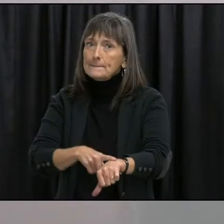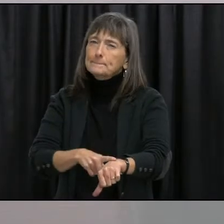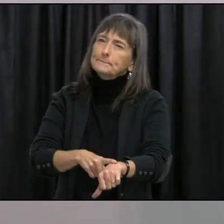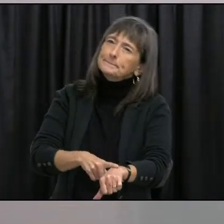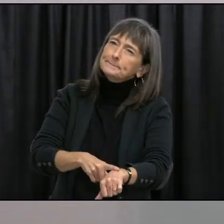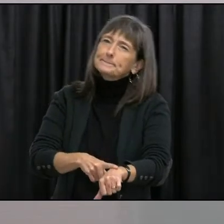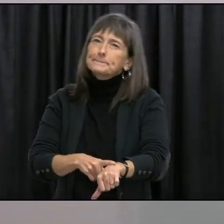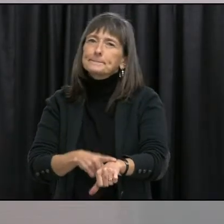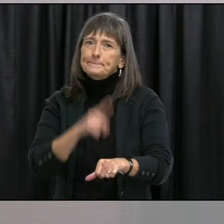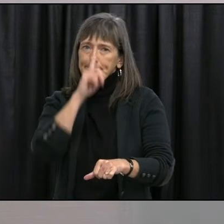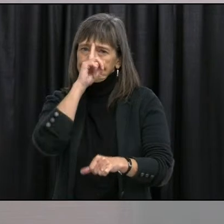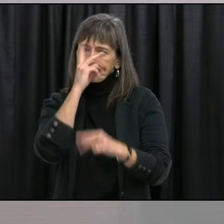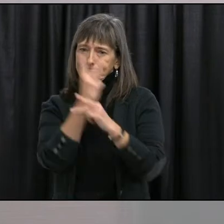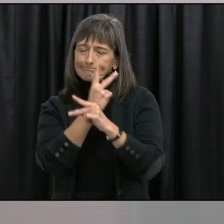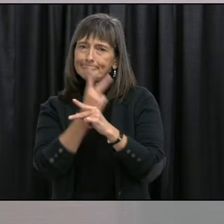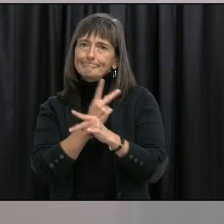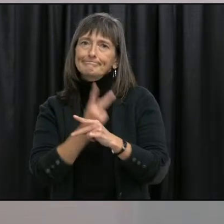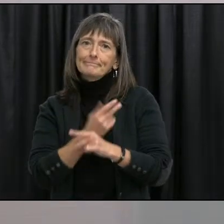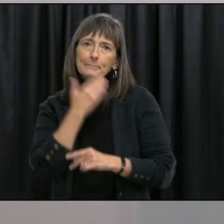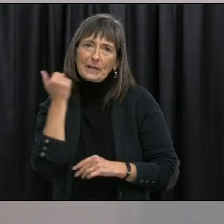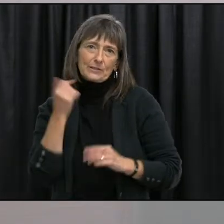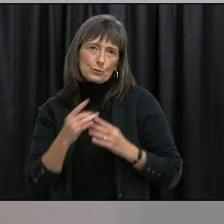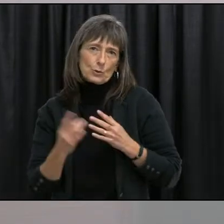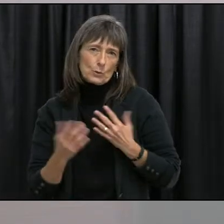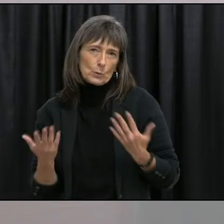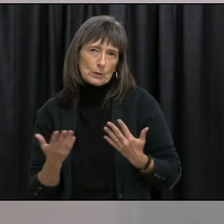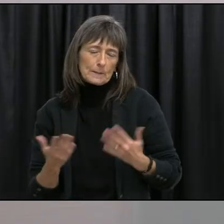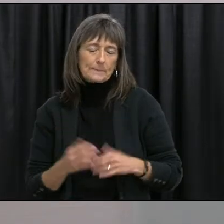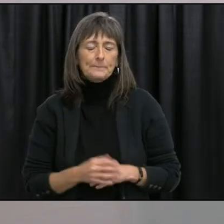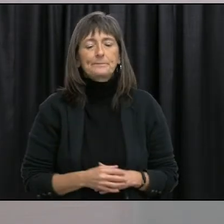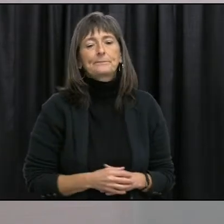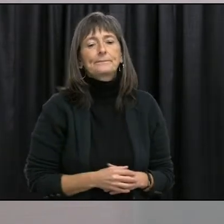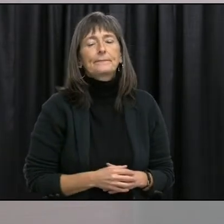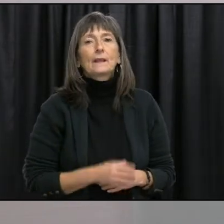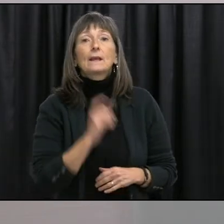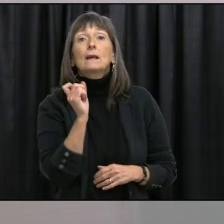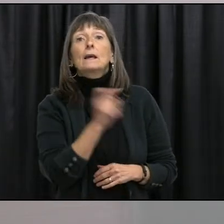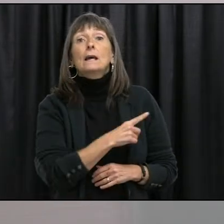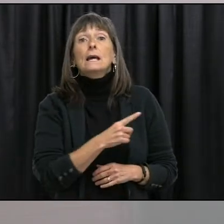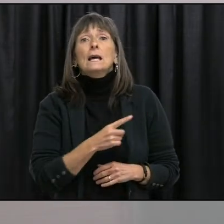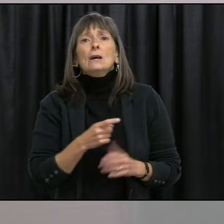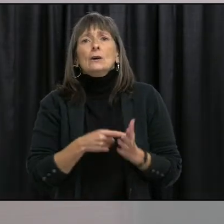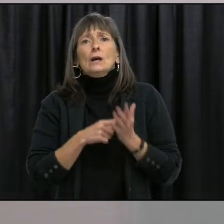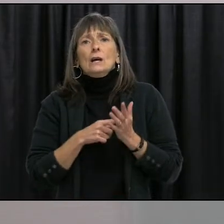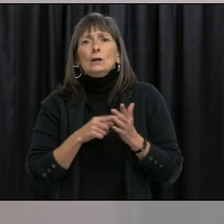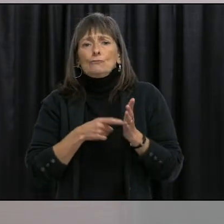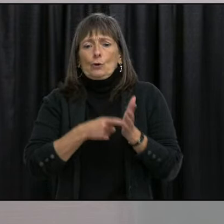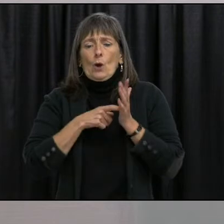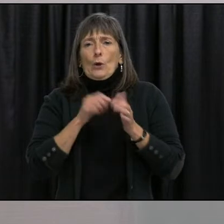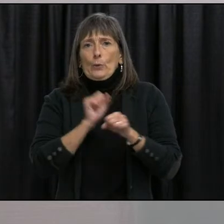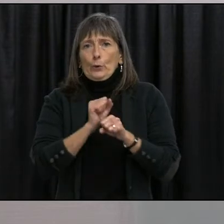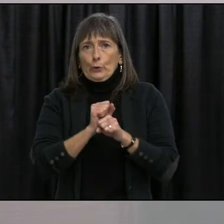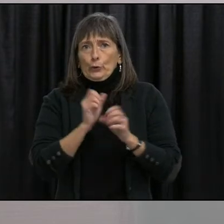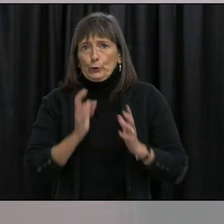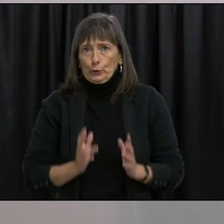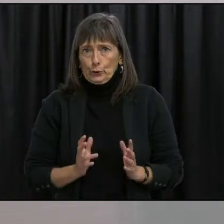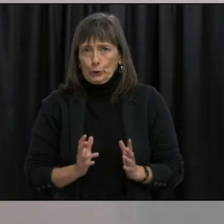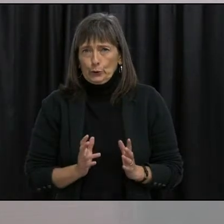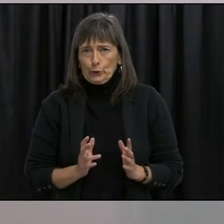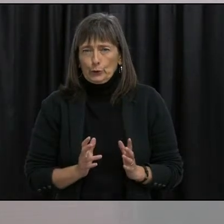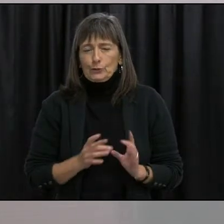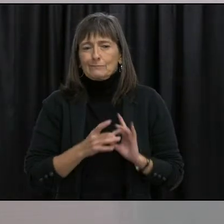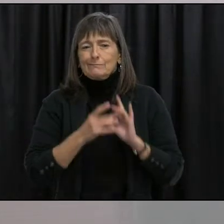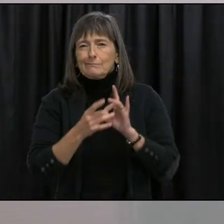Thank you. My next question, I'd like to ask about the nuances of essential workers, and this sort of piggybacks on to what was going